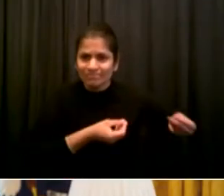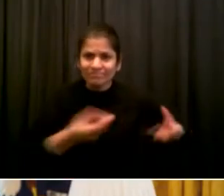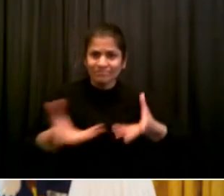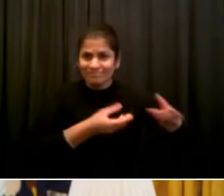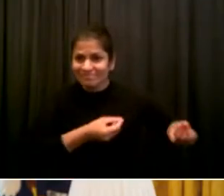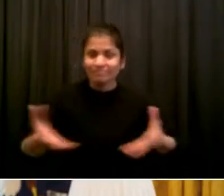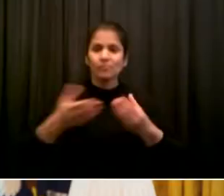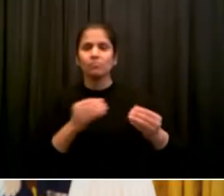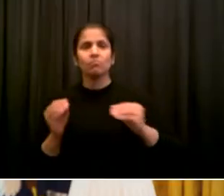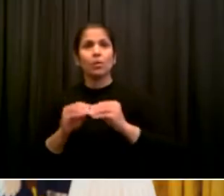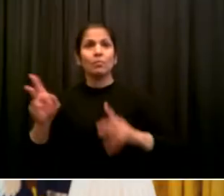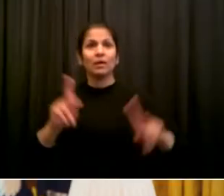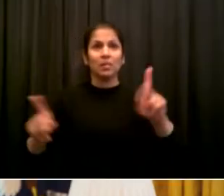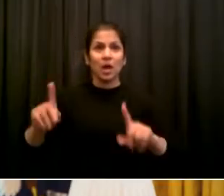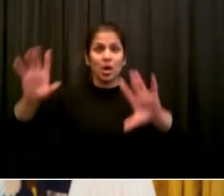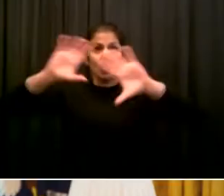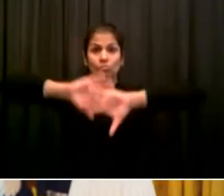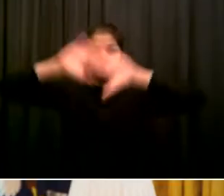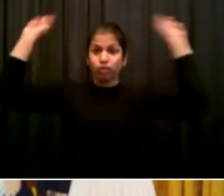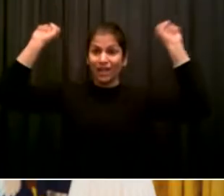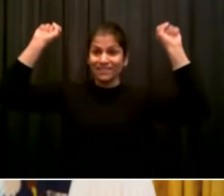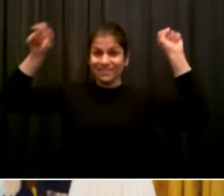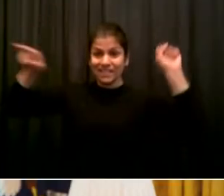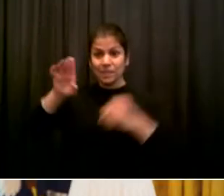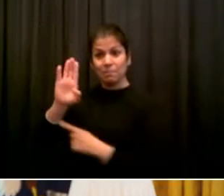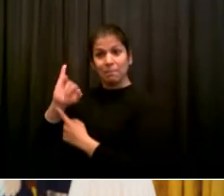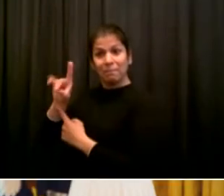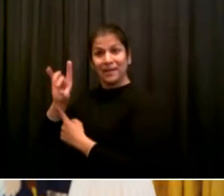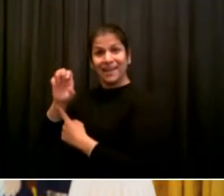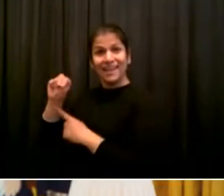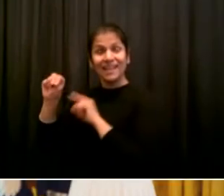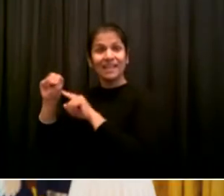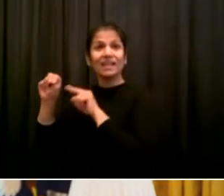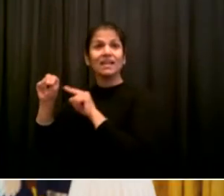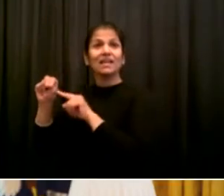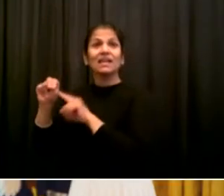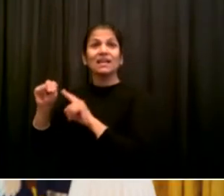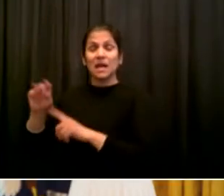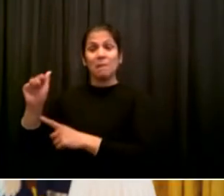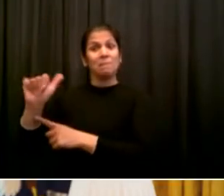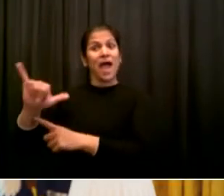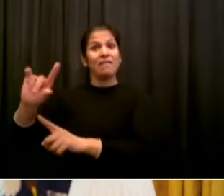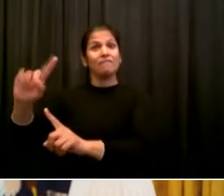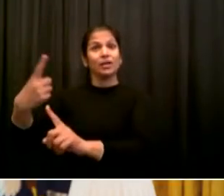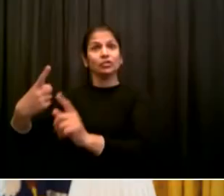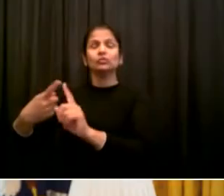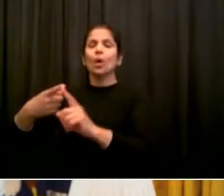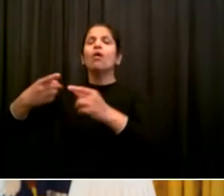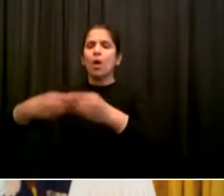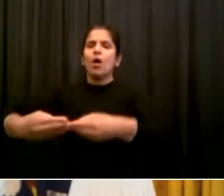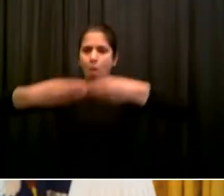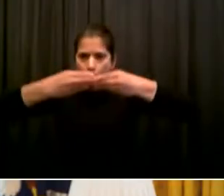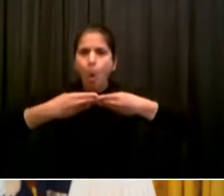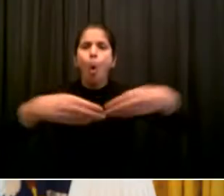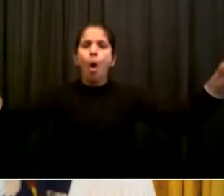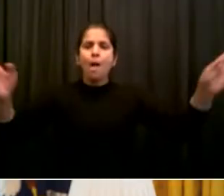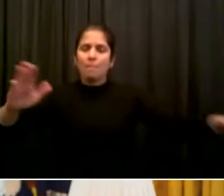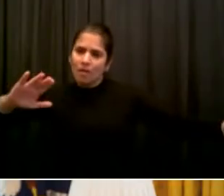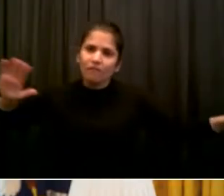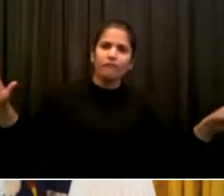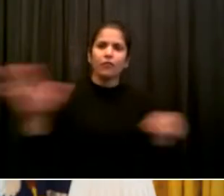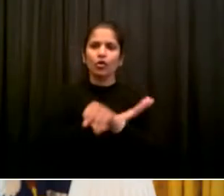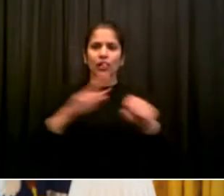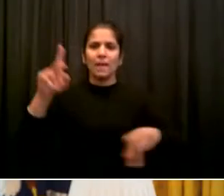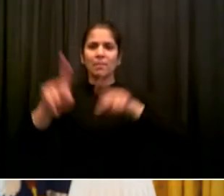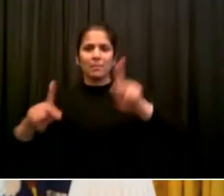with. May 1st, to open up vaccination to everyone. I think that's exactly the right thing to do. That's going to help us to have